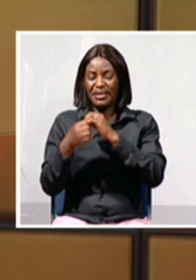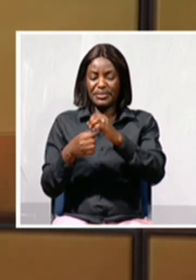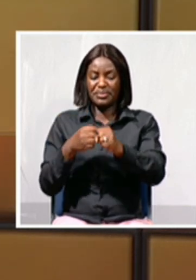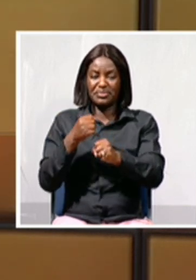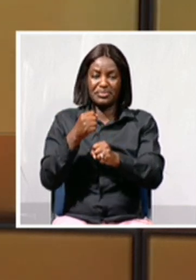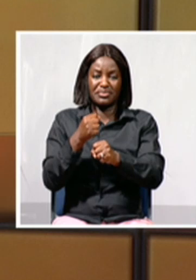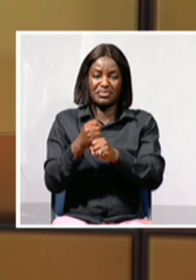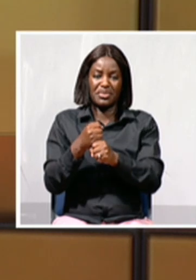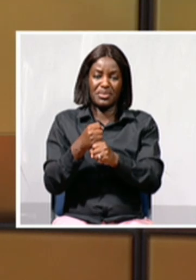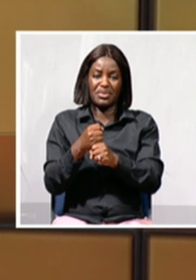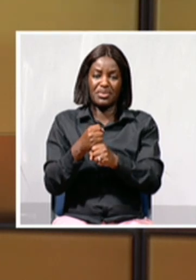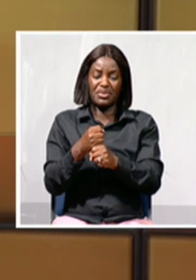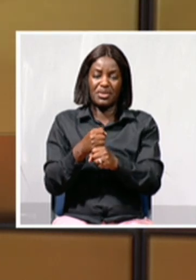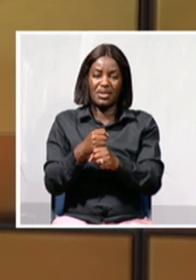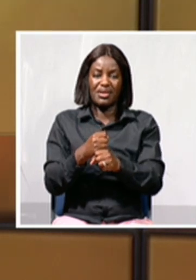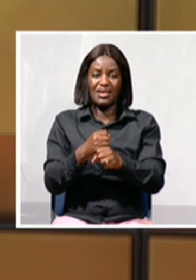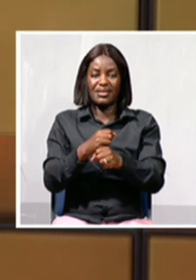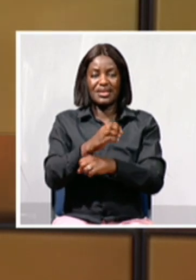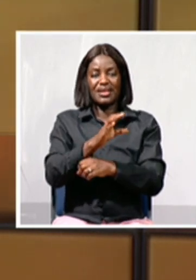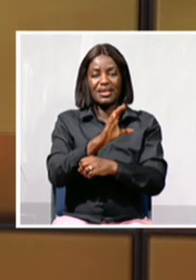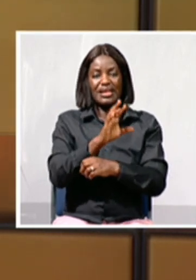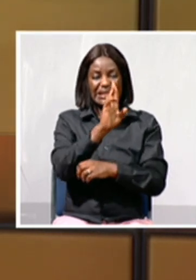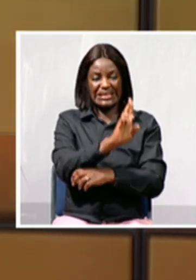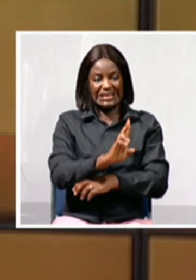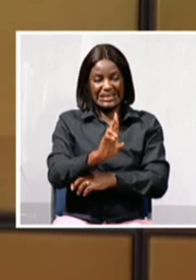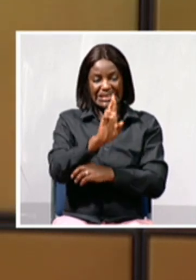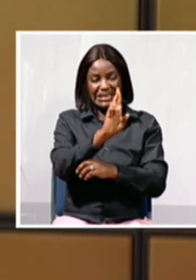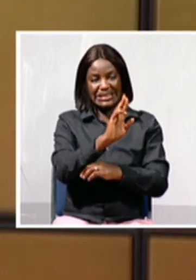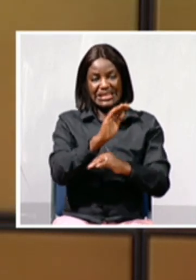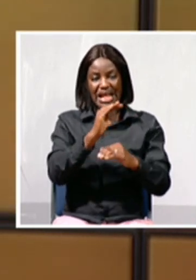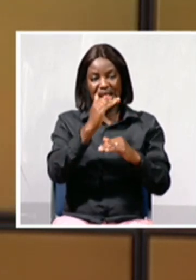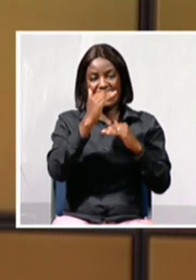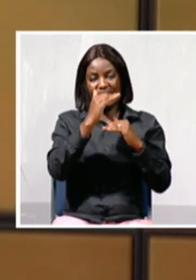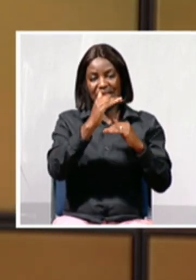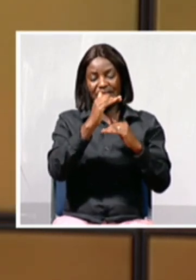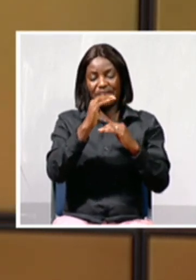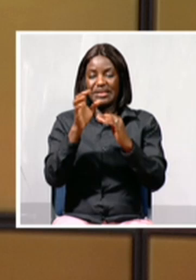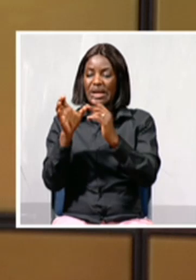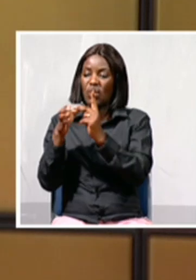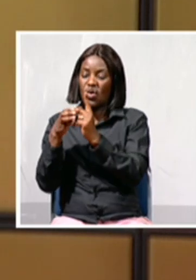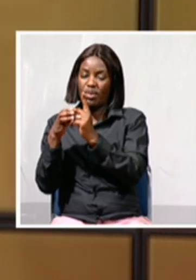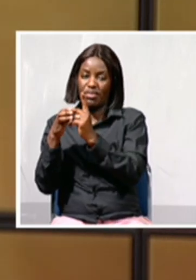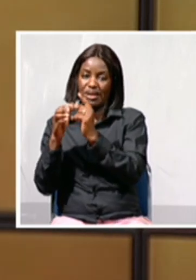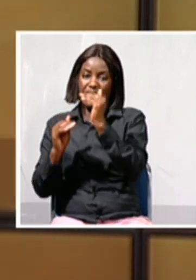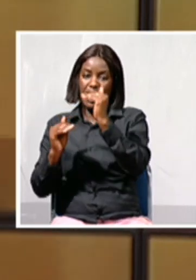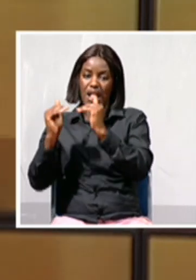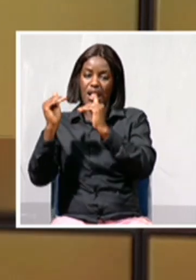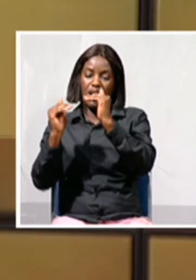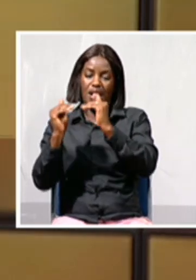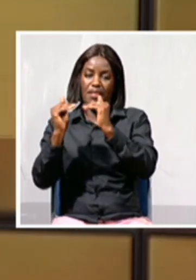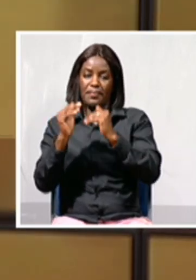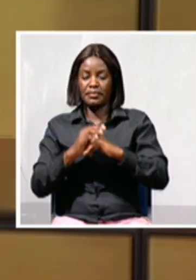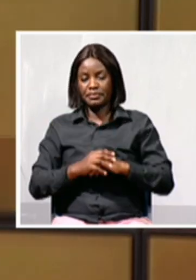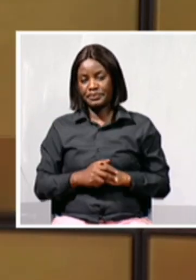is conducted at a constituency level, regional level, as well as a community level. So we have employed voter education